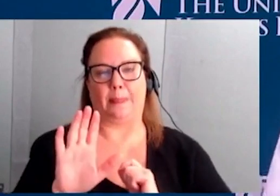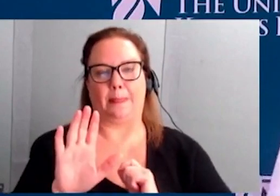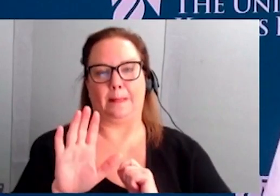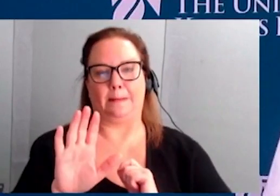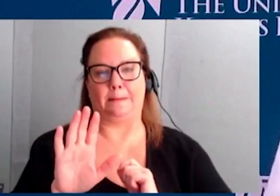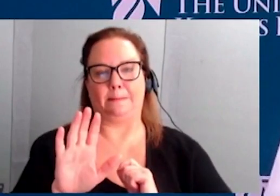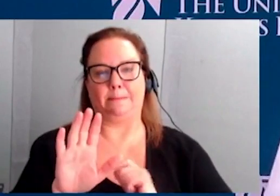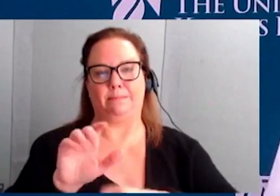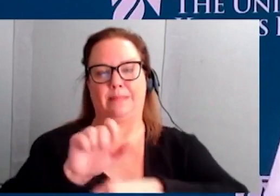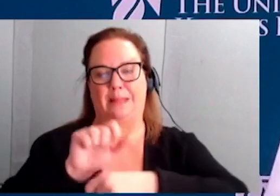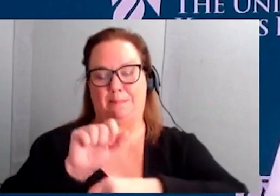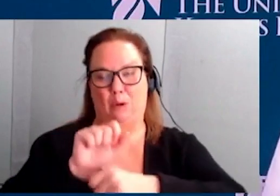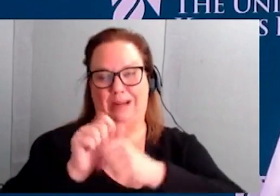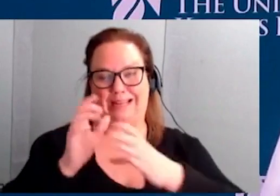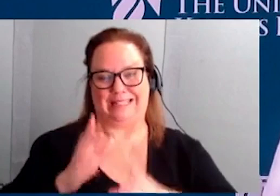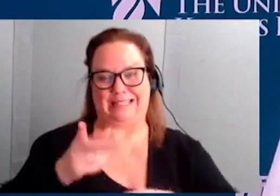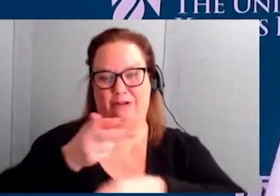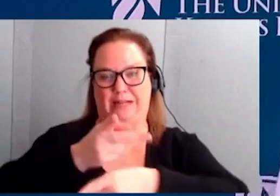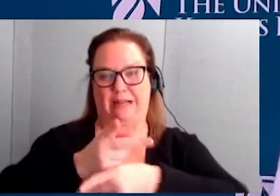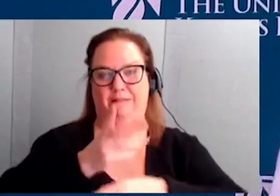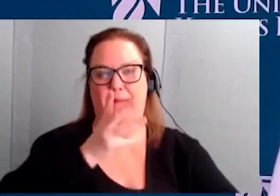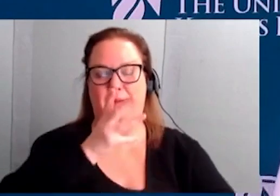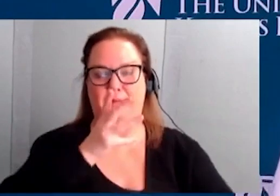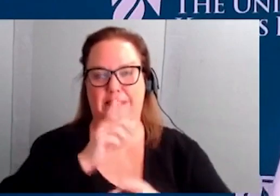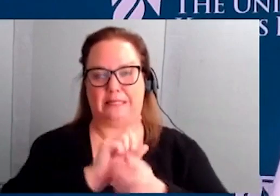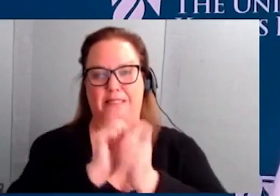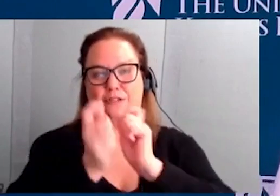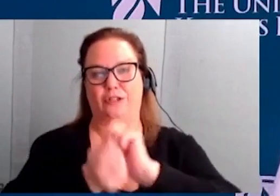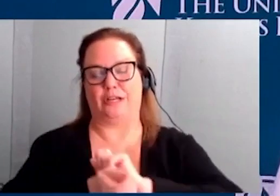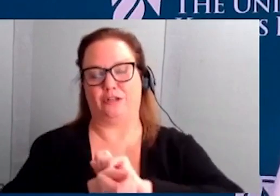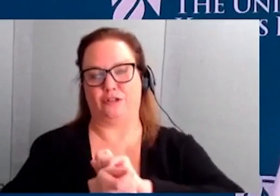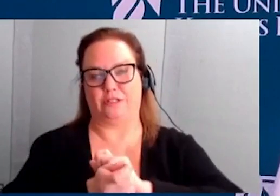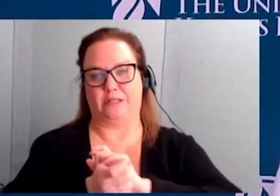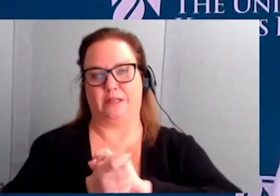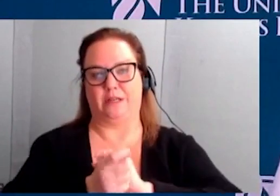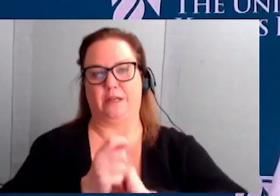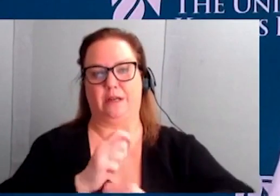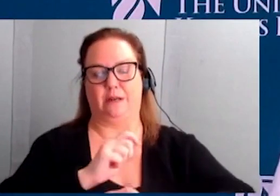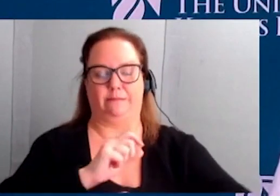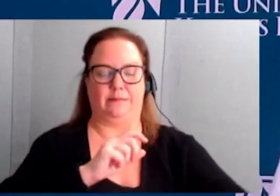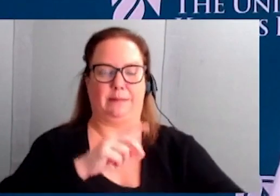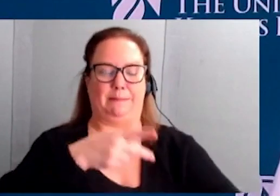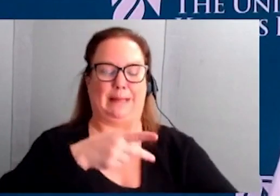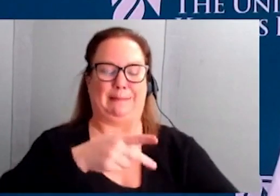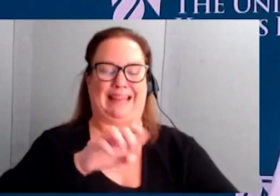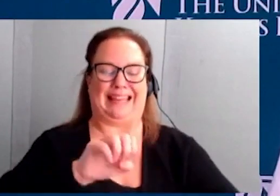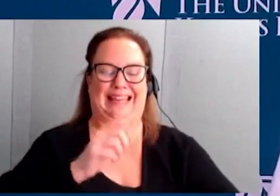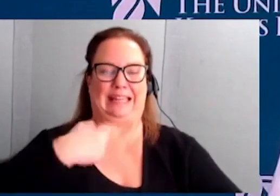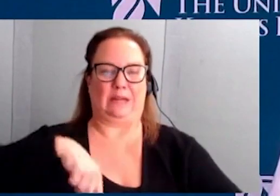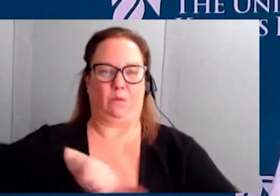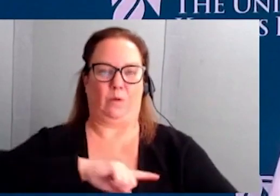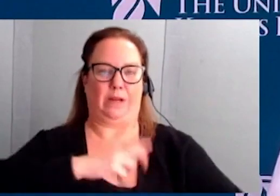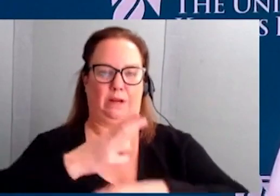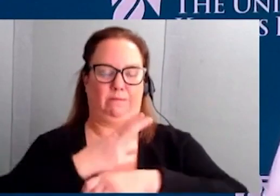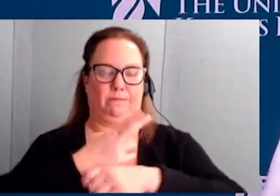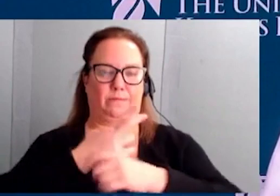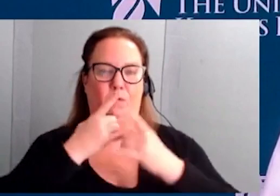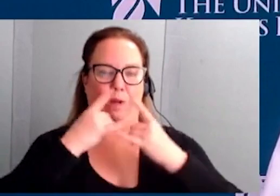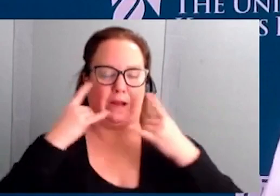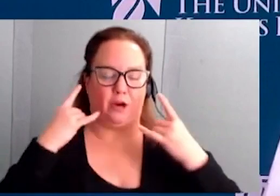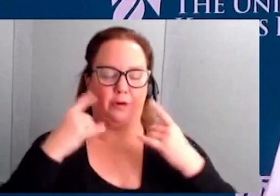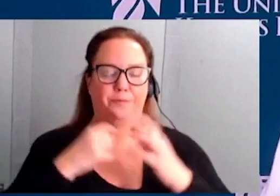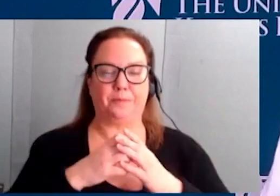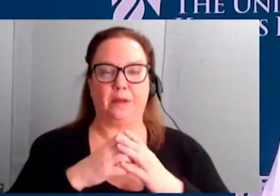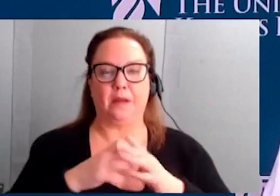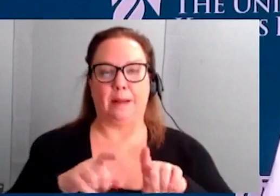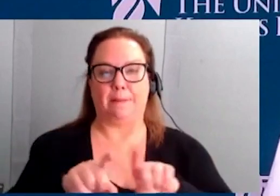employees that are taking care of the mothers. It changes the type of personal protective equipment that we have to wear. However, it does